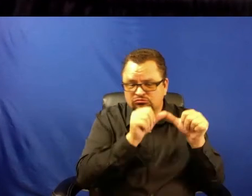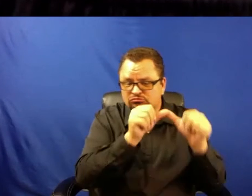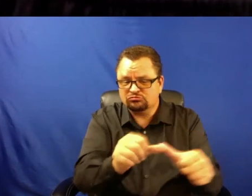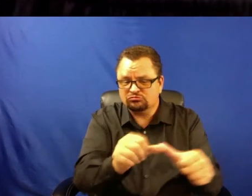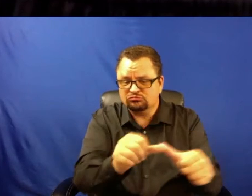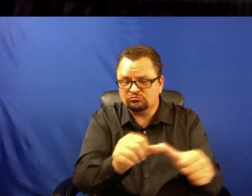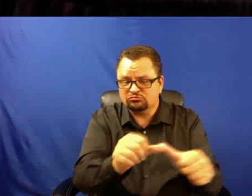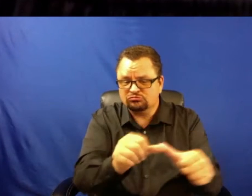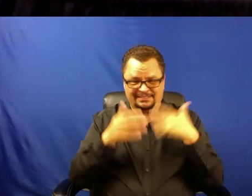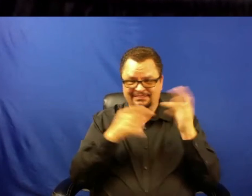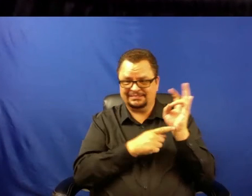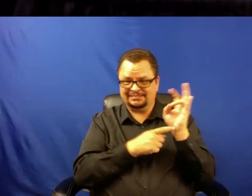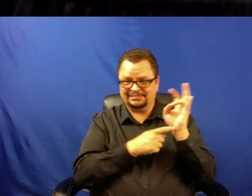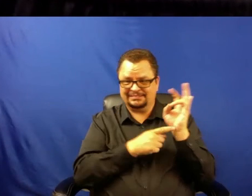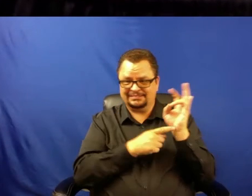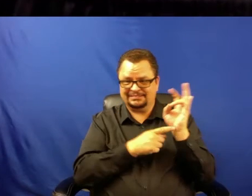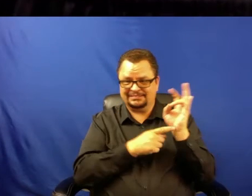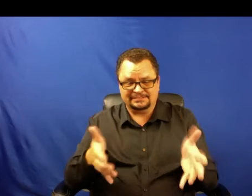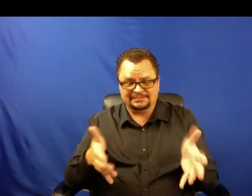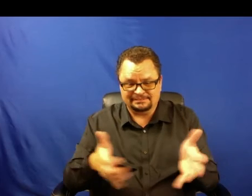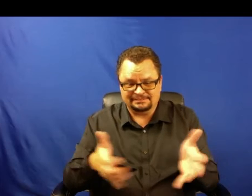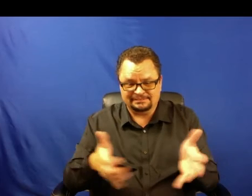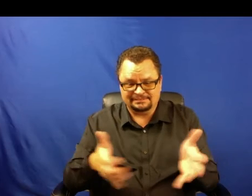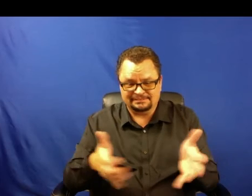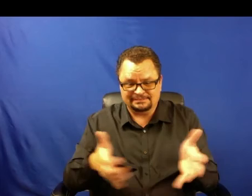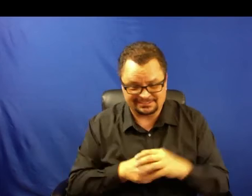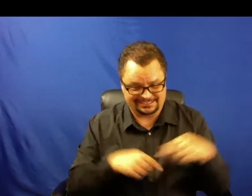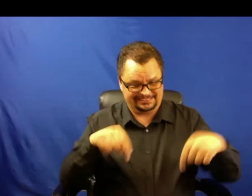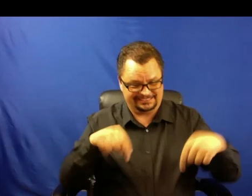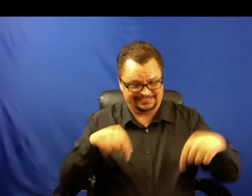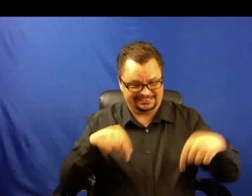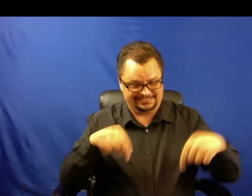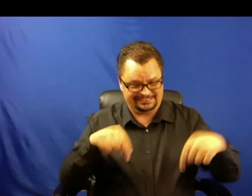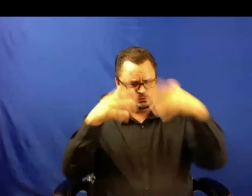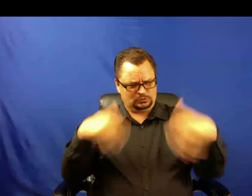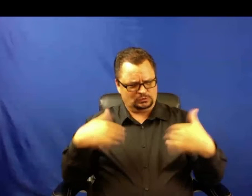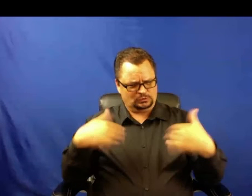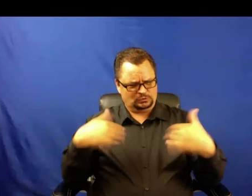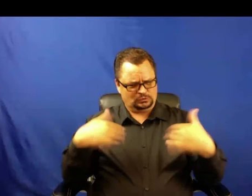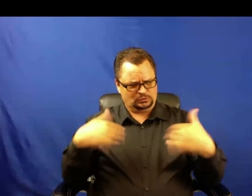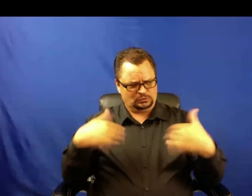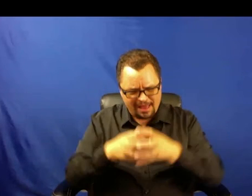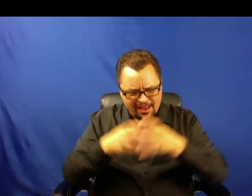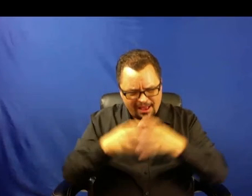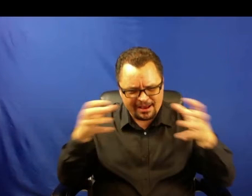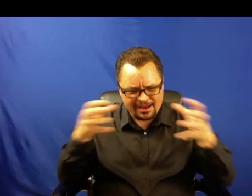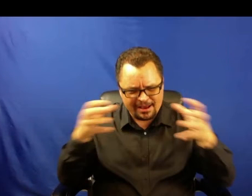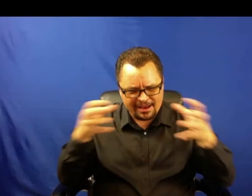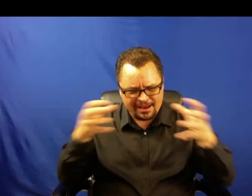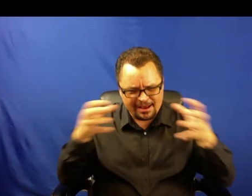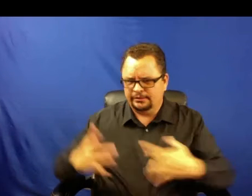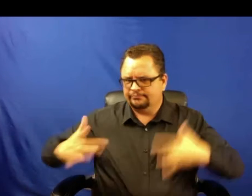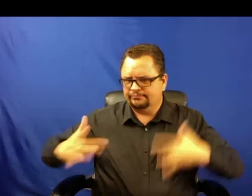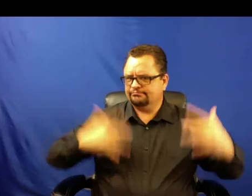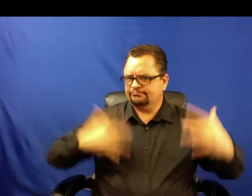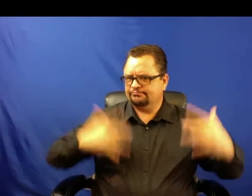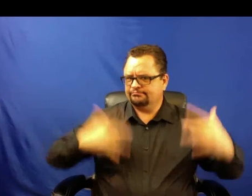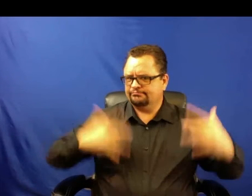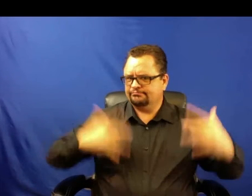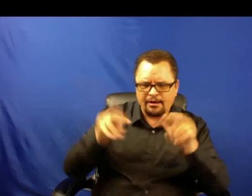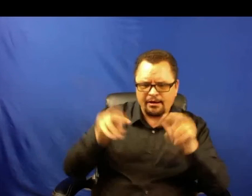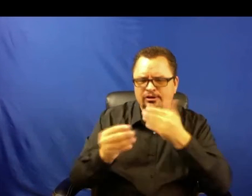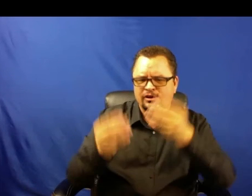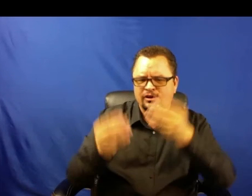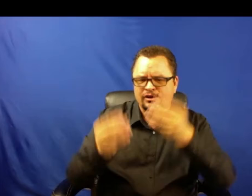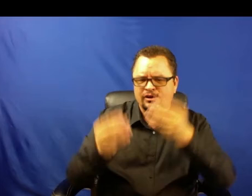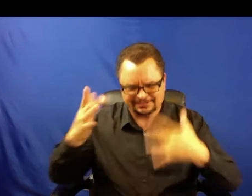to make this exciting at the end. It is exciting, exciting, right? So, saving the best. Can I just add Yes. one? Sure. My